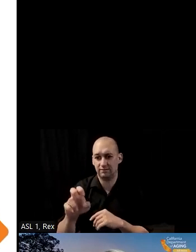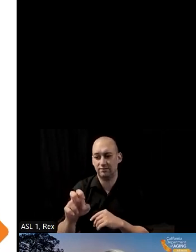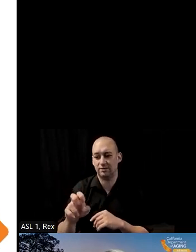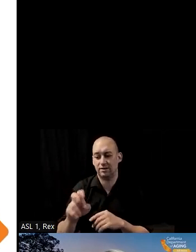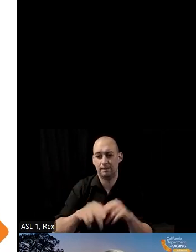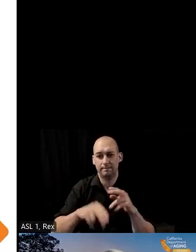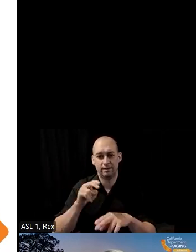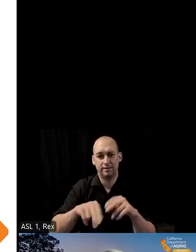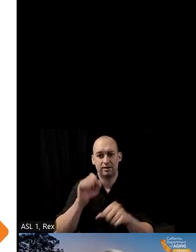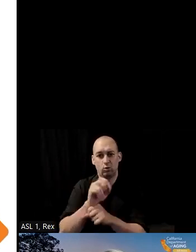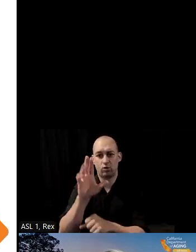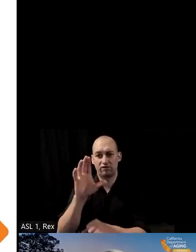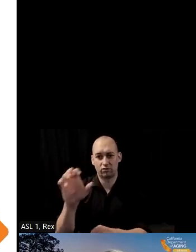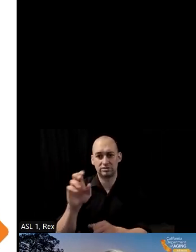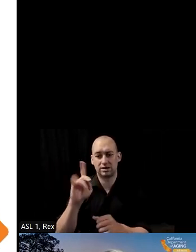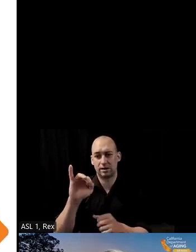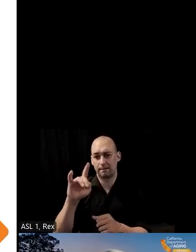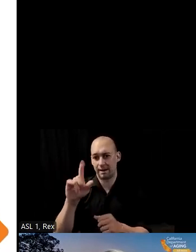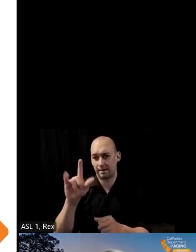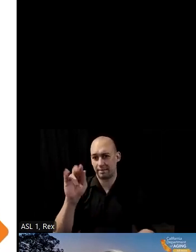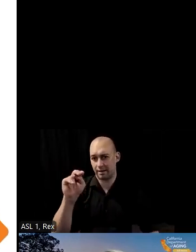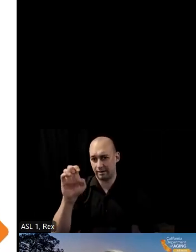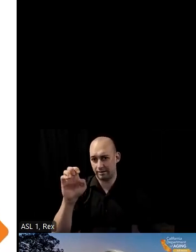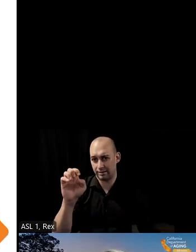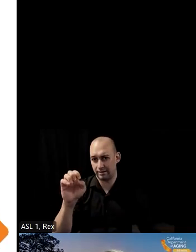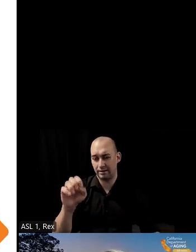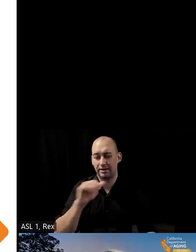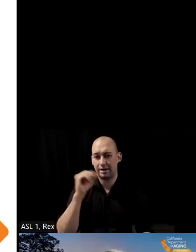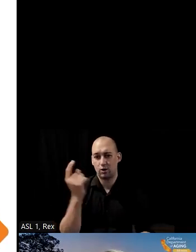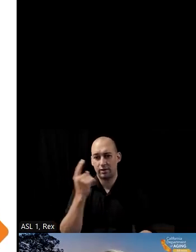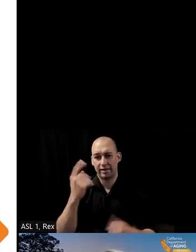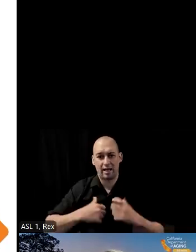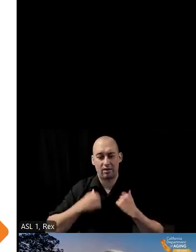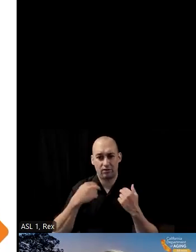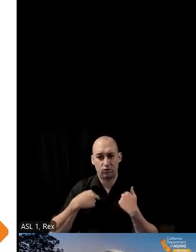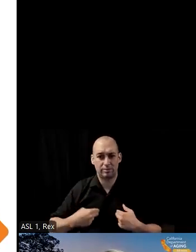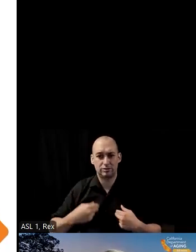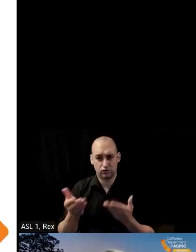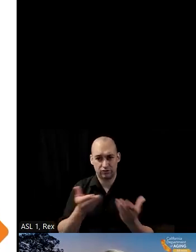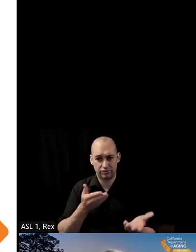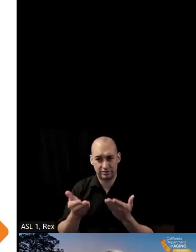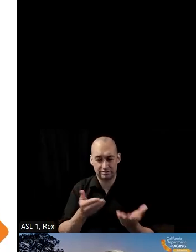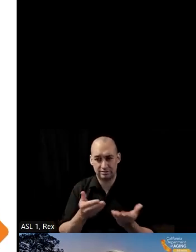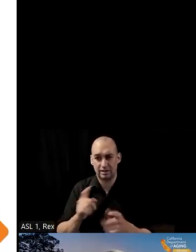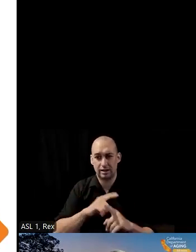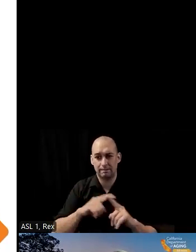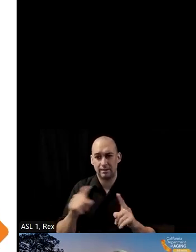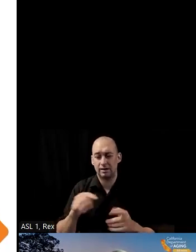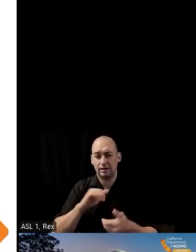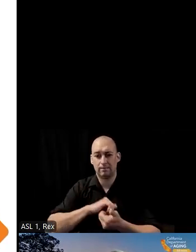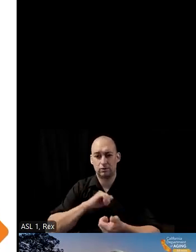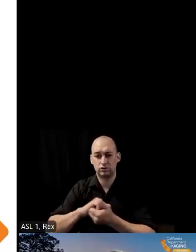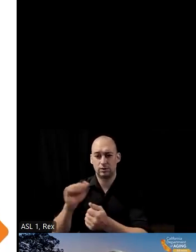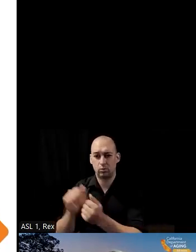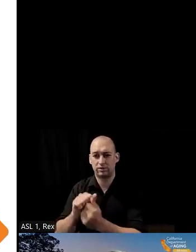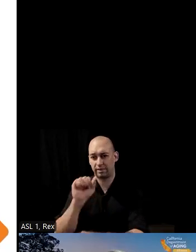workforce pipeline. We're doing this, not only in the Health and Human Services Agency and departments, but in partnership with the Labor and